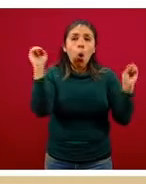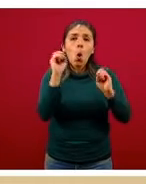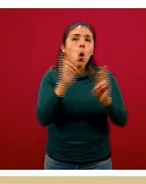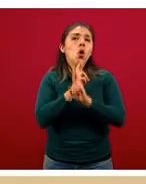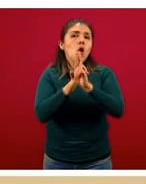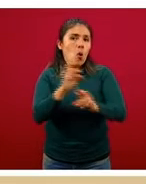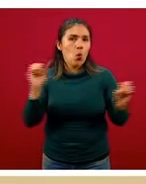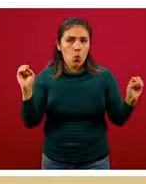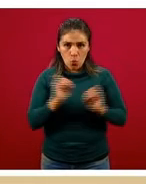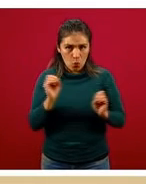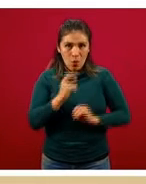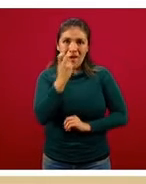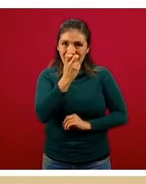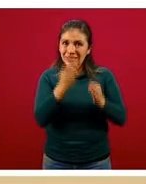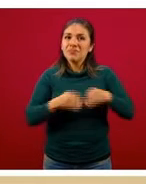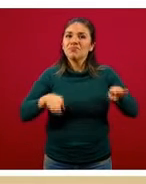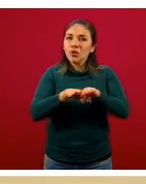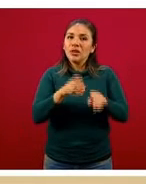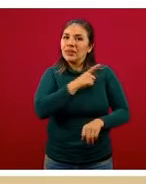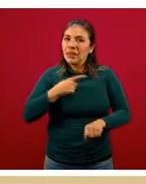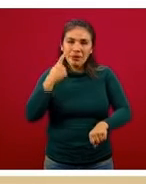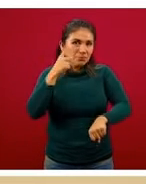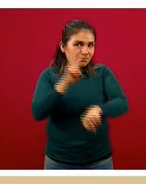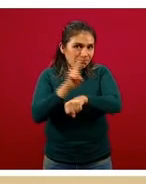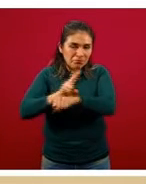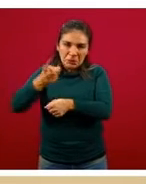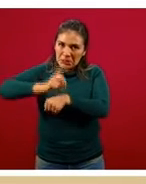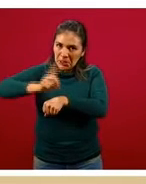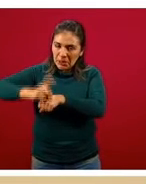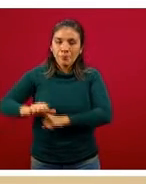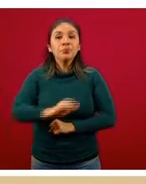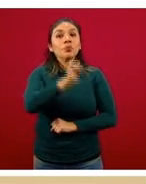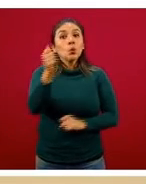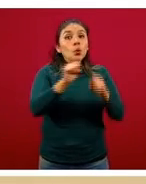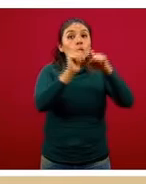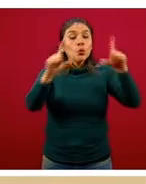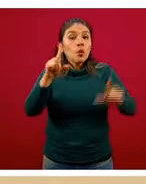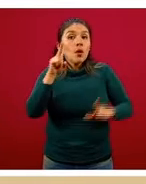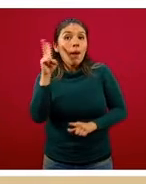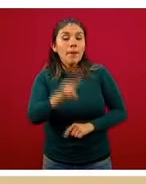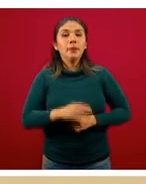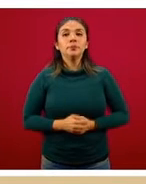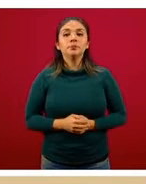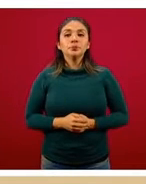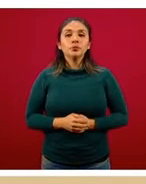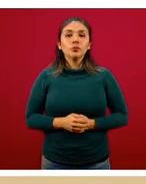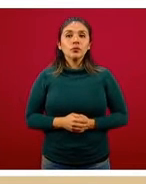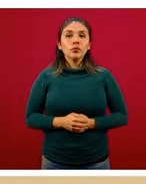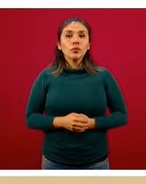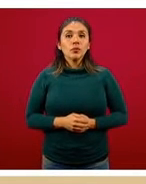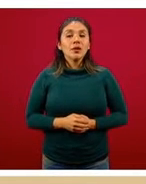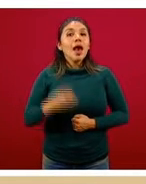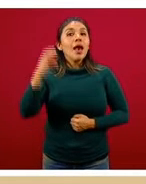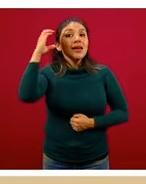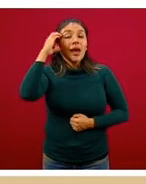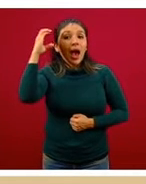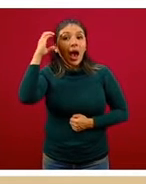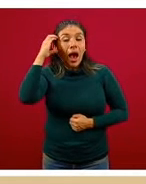as suspects of COVID-19, regardless of whether they have been tested yet or not.